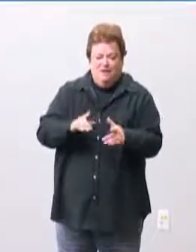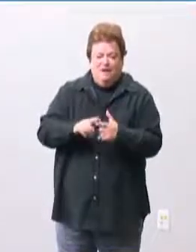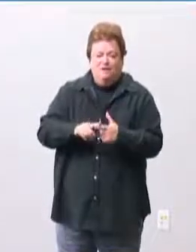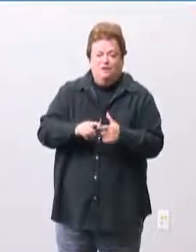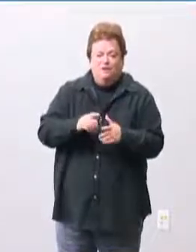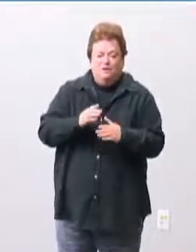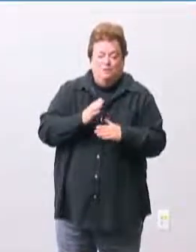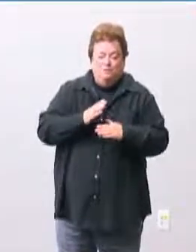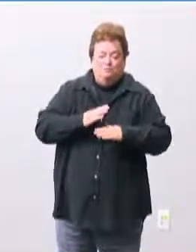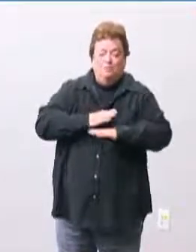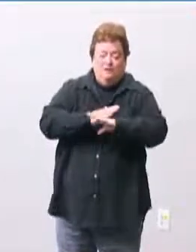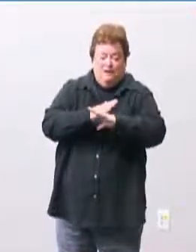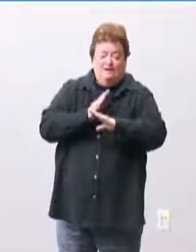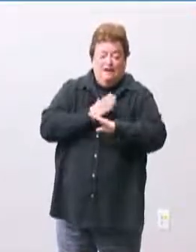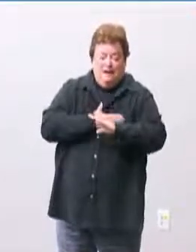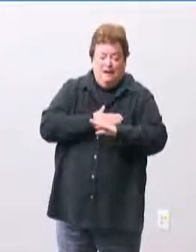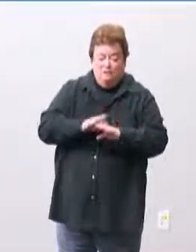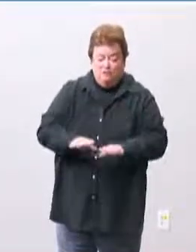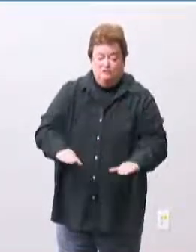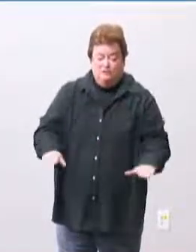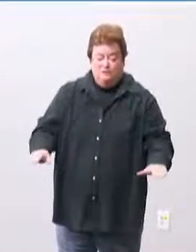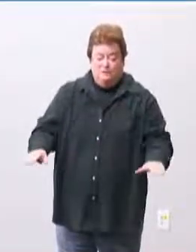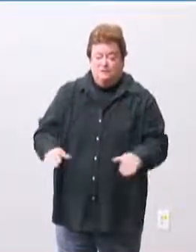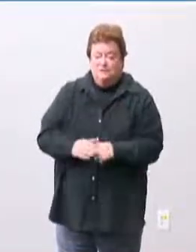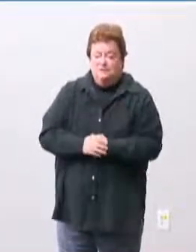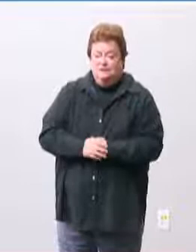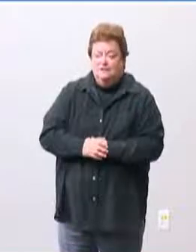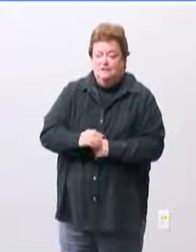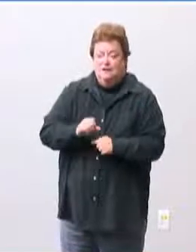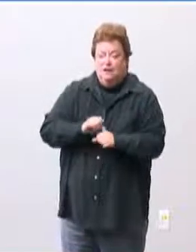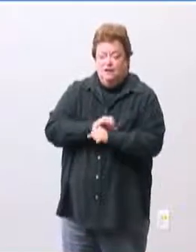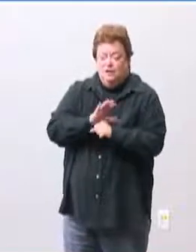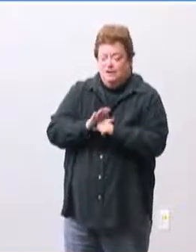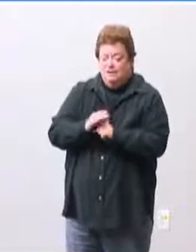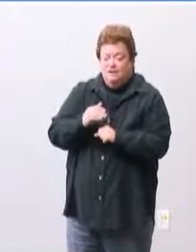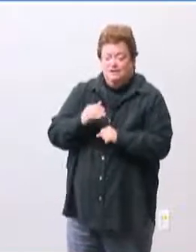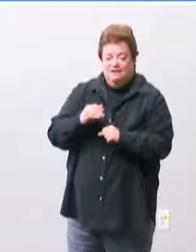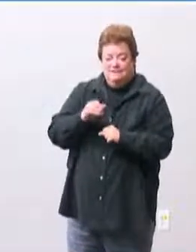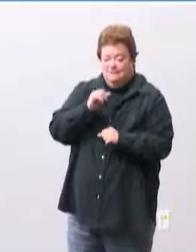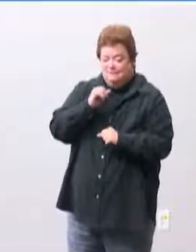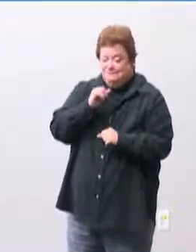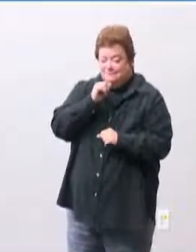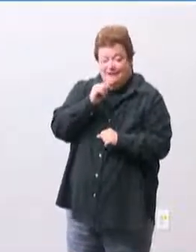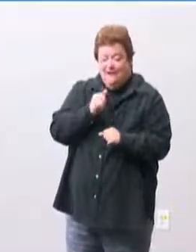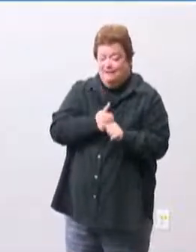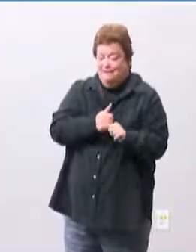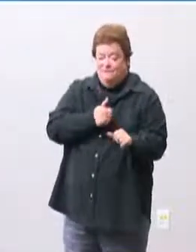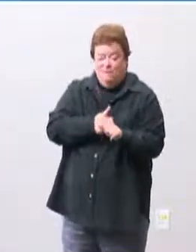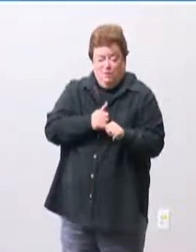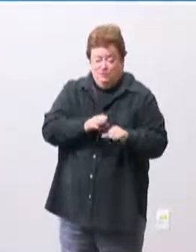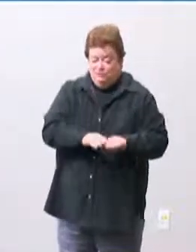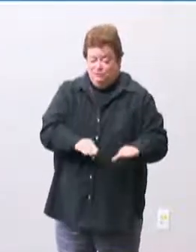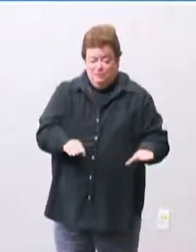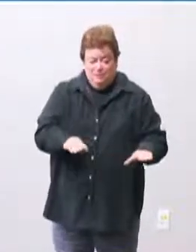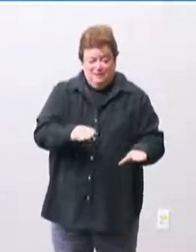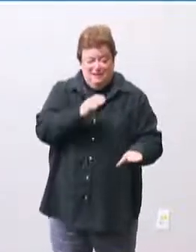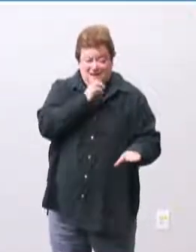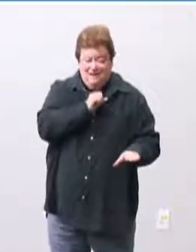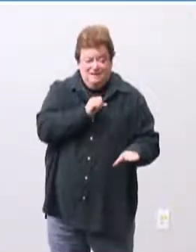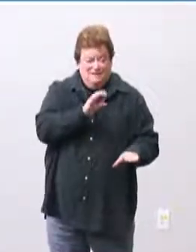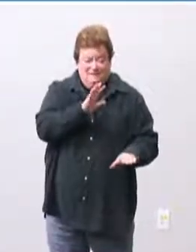to 11-year-olds against COVID-19. COVID is not without risk to our kids in these age groups, age 5 to